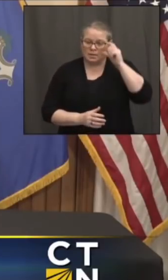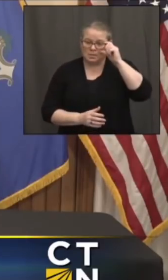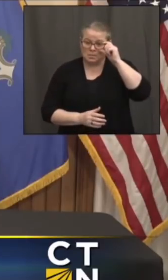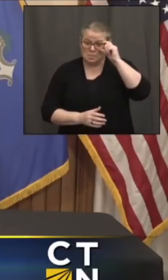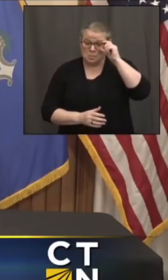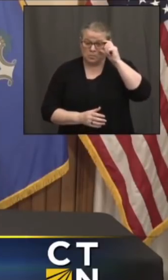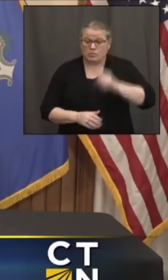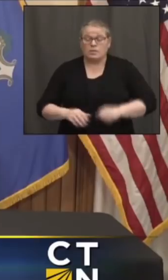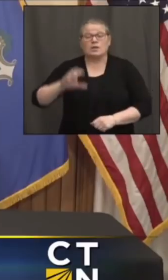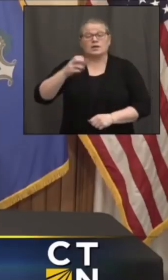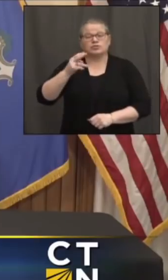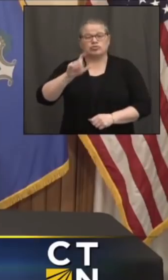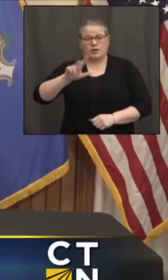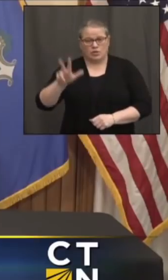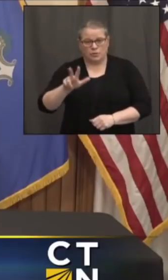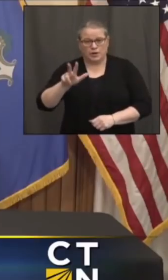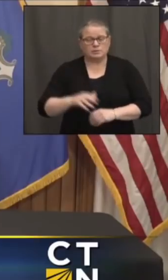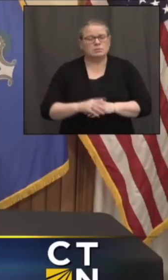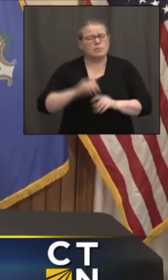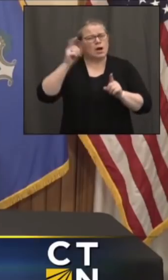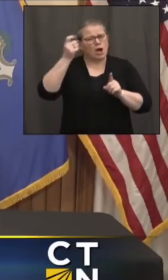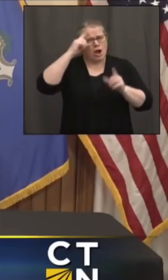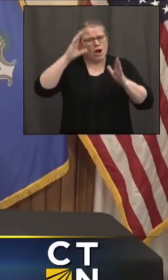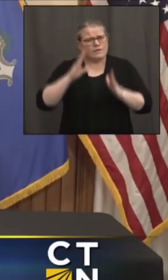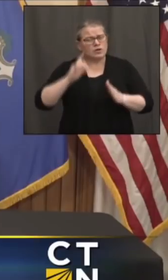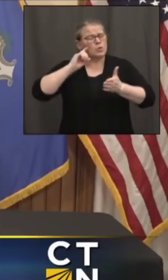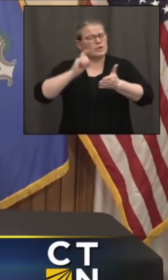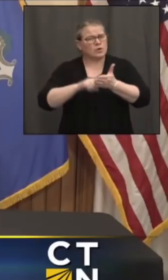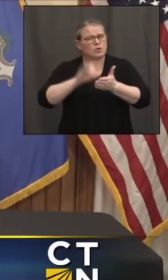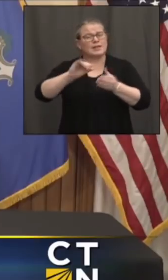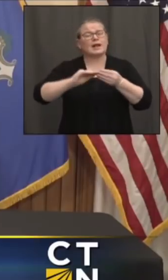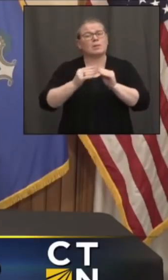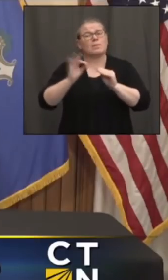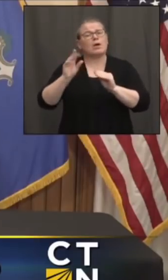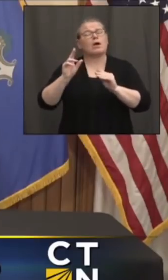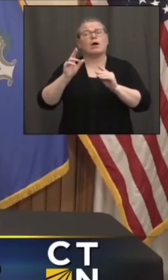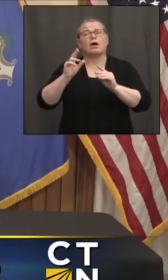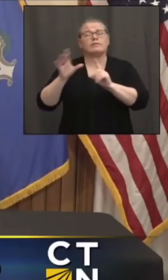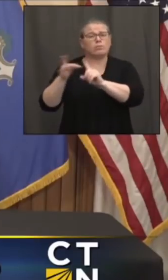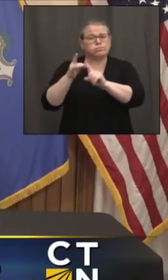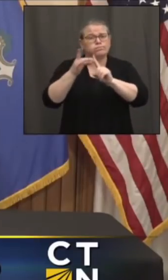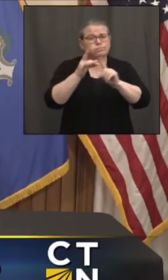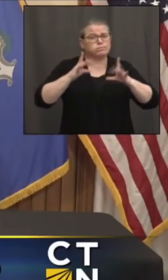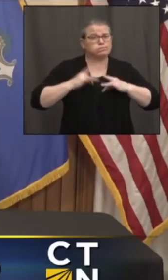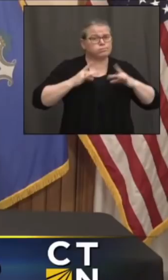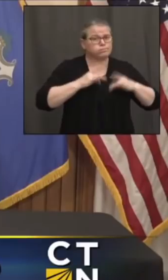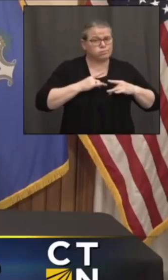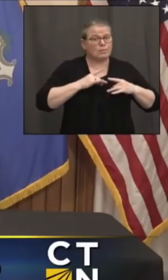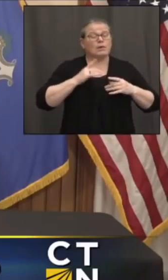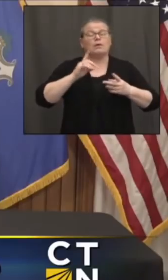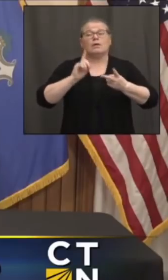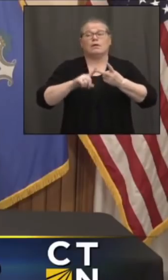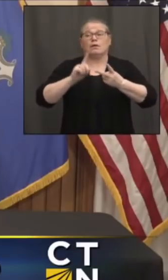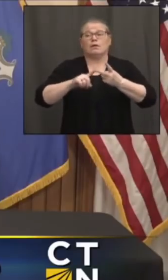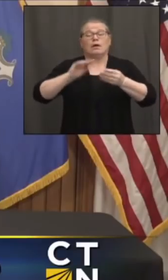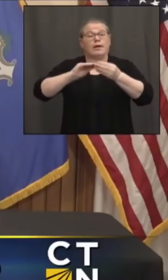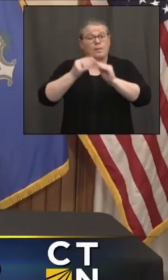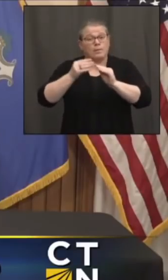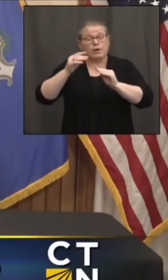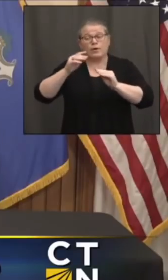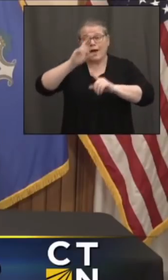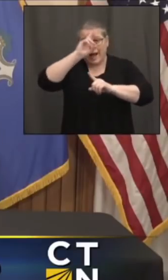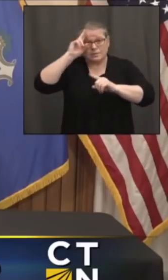rate, the hospitalizations, they're all trending down over the last few weeks. Is the vaccine the driving effect here? Is